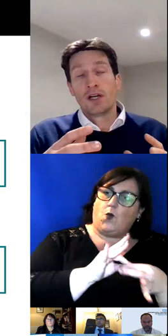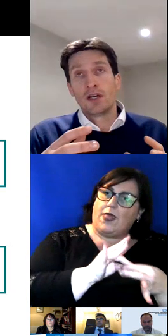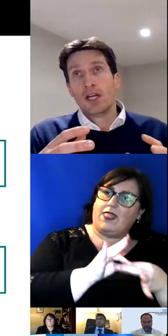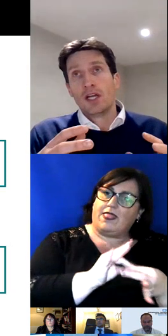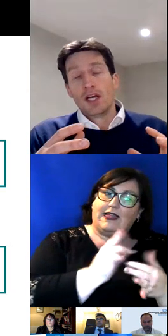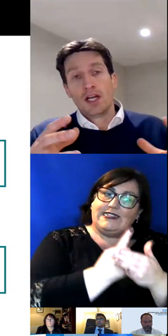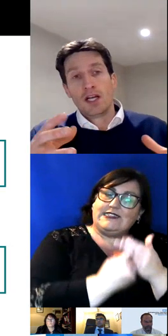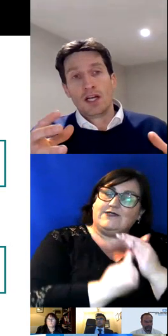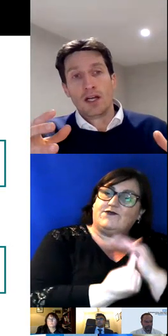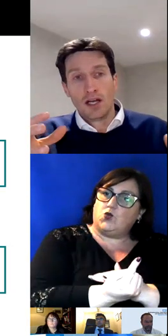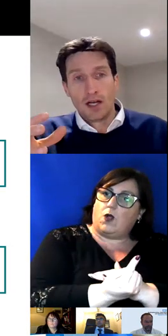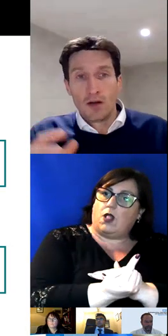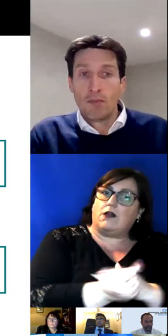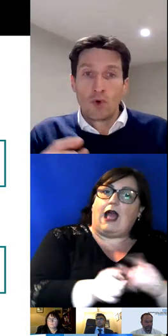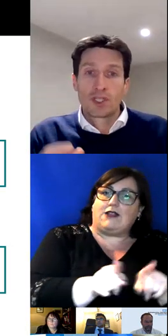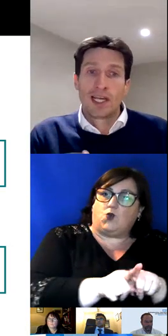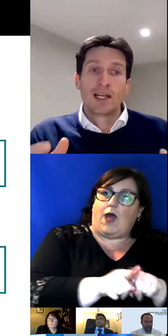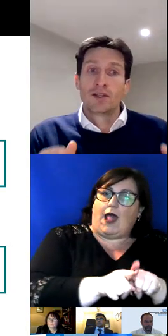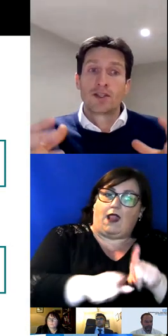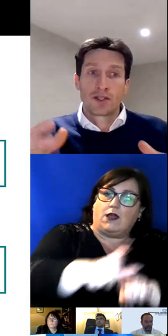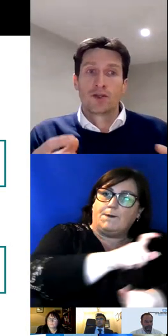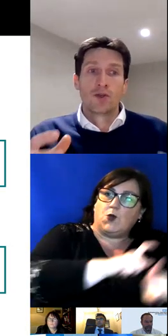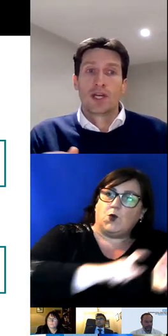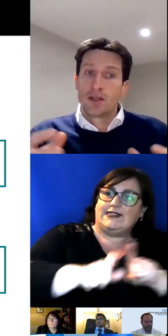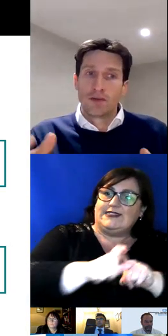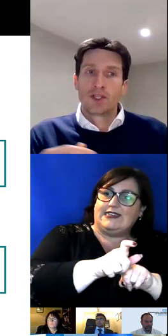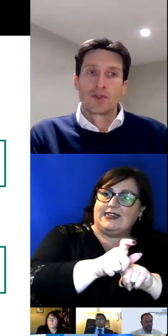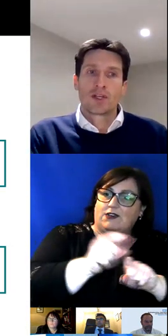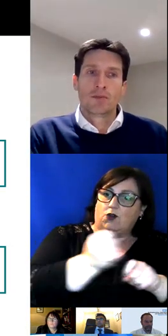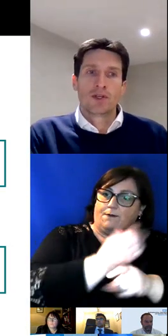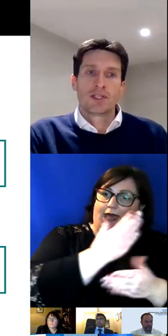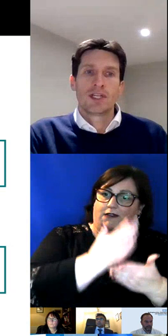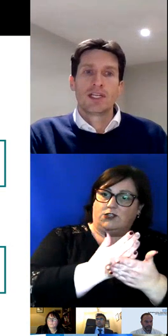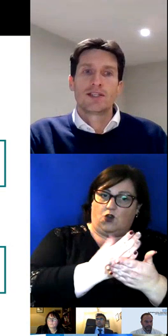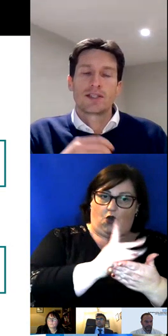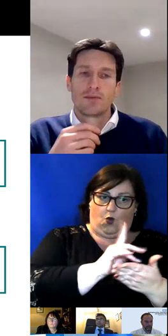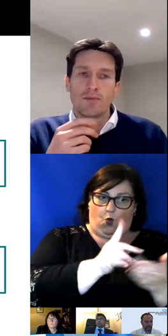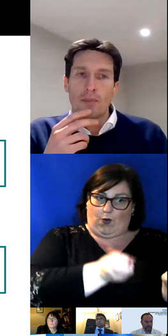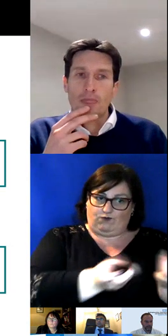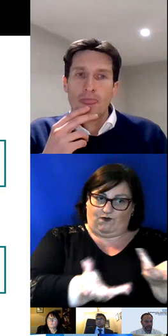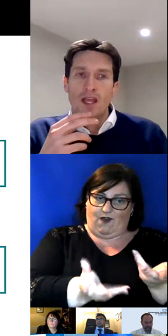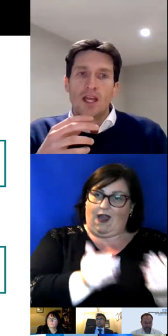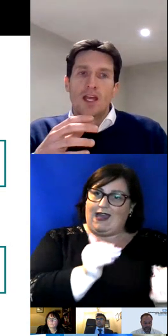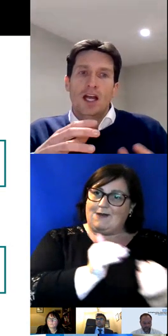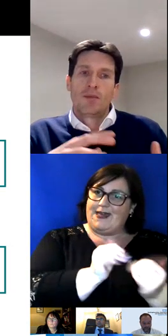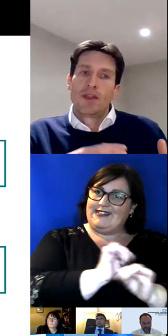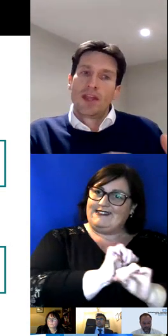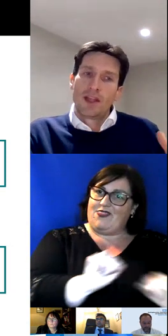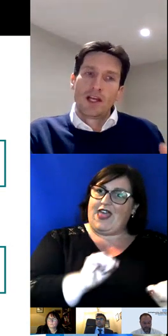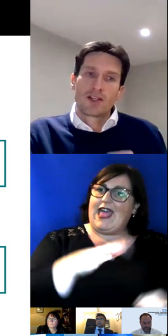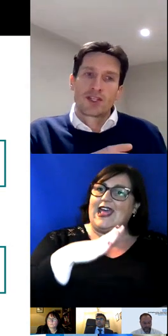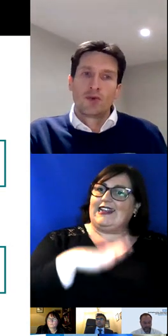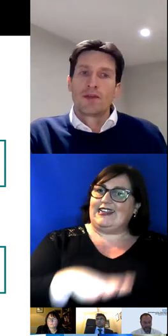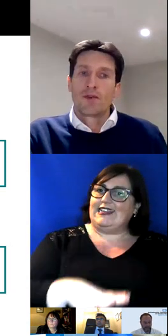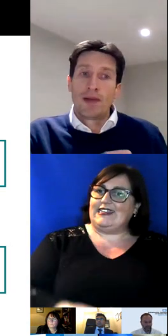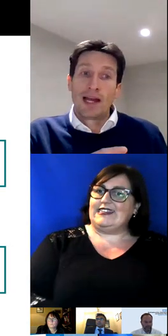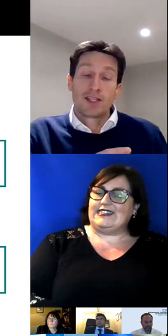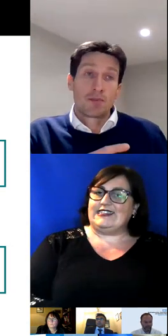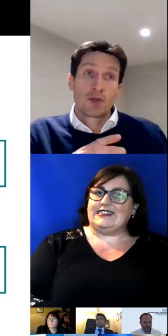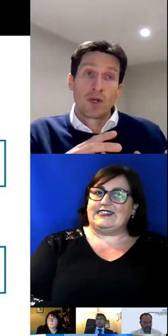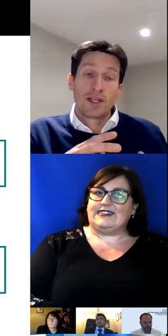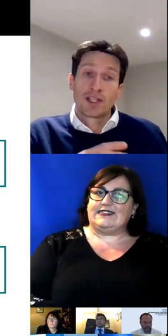services are more tailored to individuals and communities' needs. Then the last two,